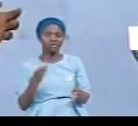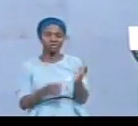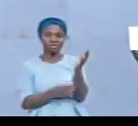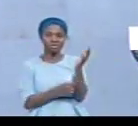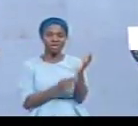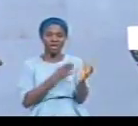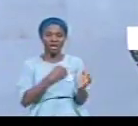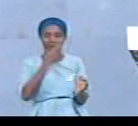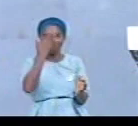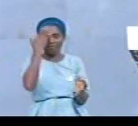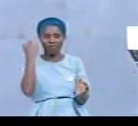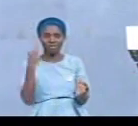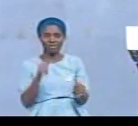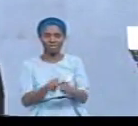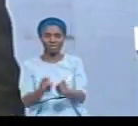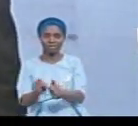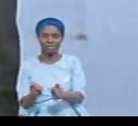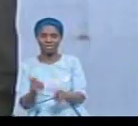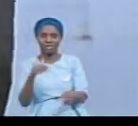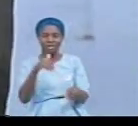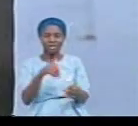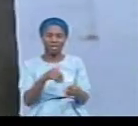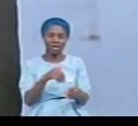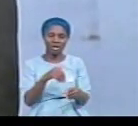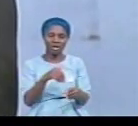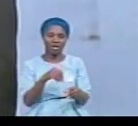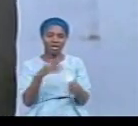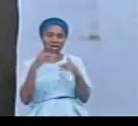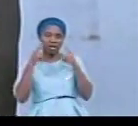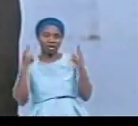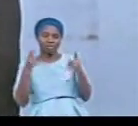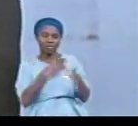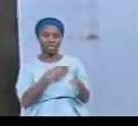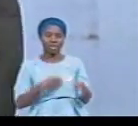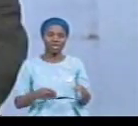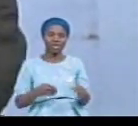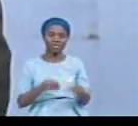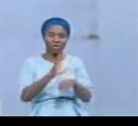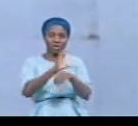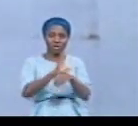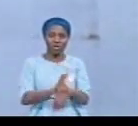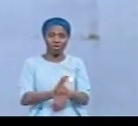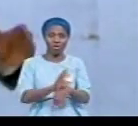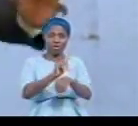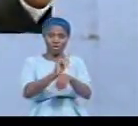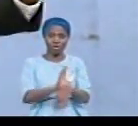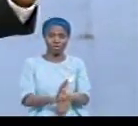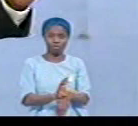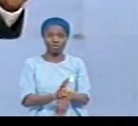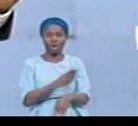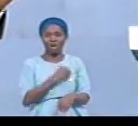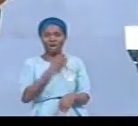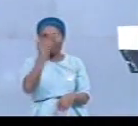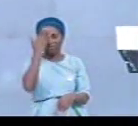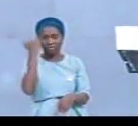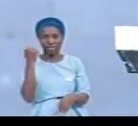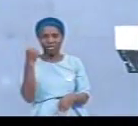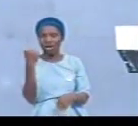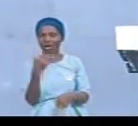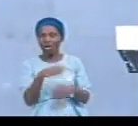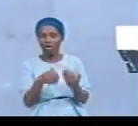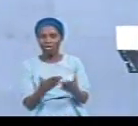culture, they'll forget all the things that would have separated them, and yet they'll give all